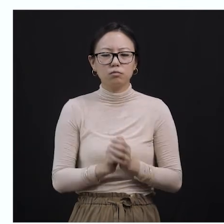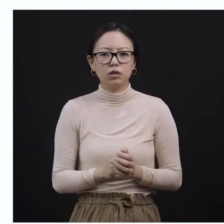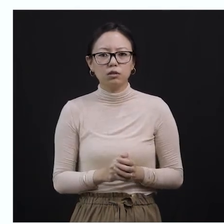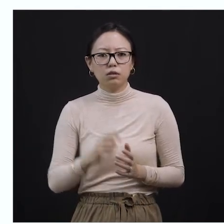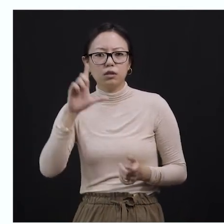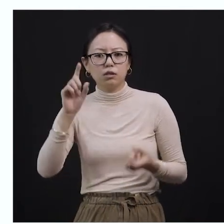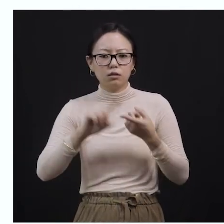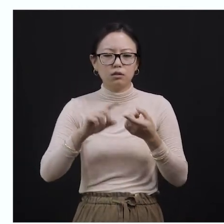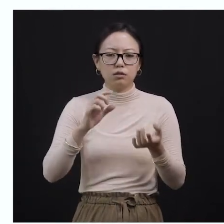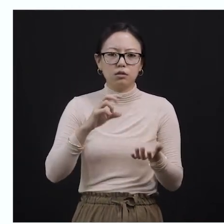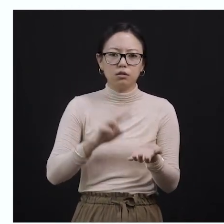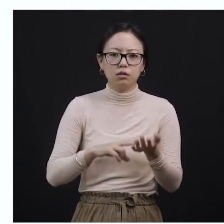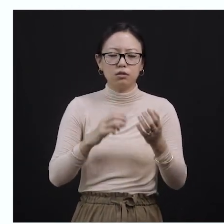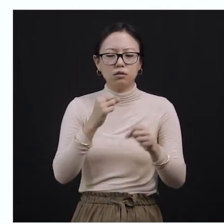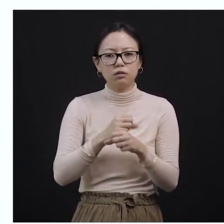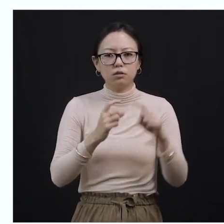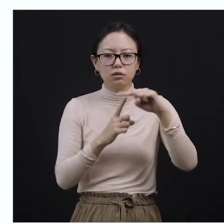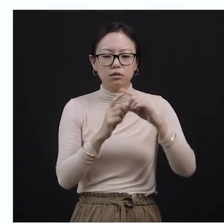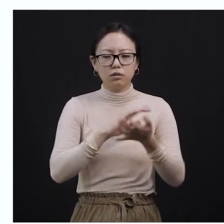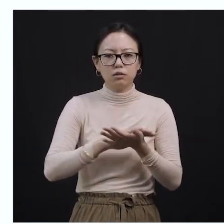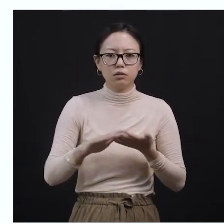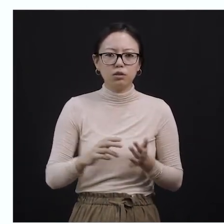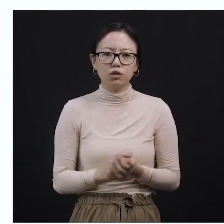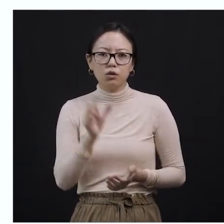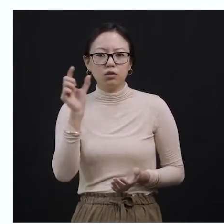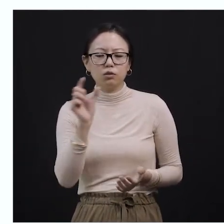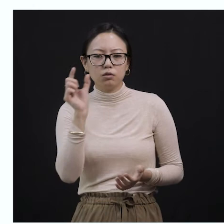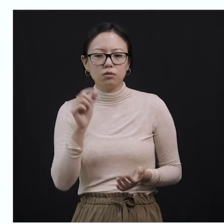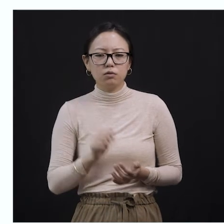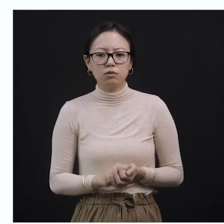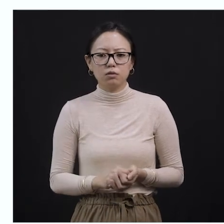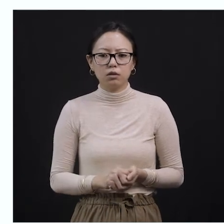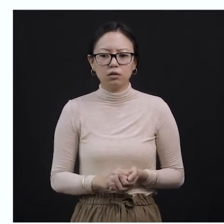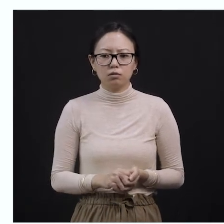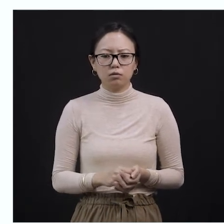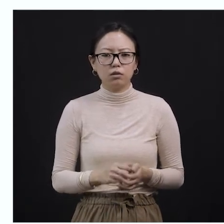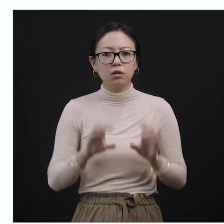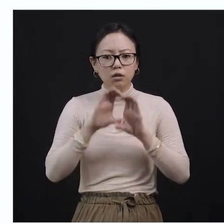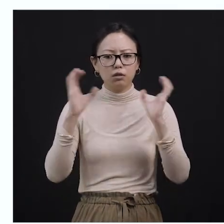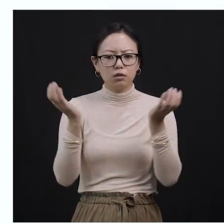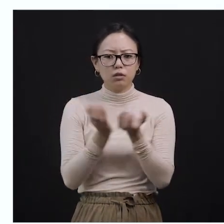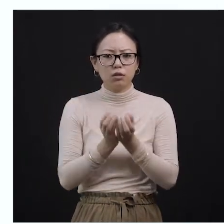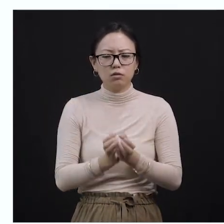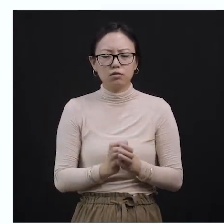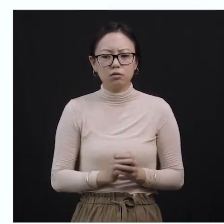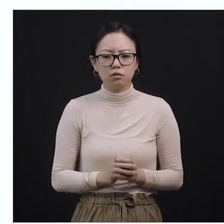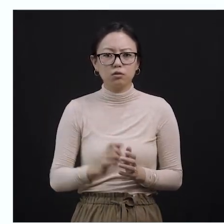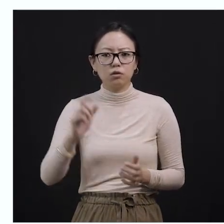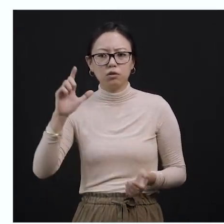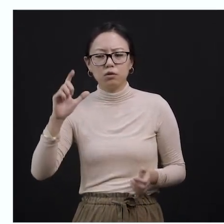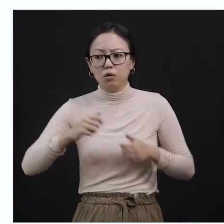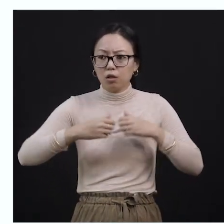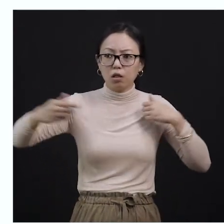children? And also, we can find length of different things. For example, a desk, we can find the length of